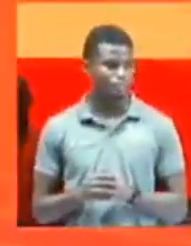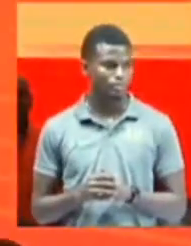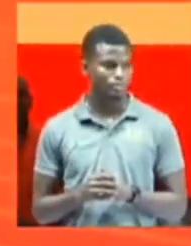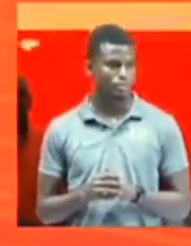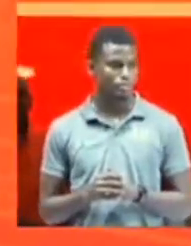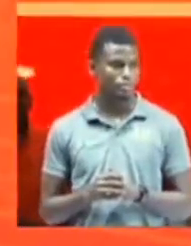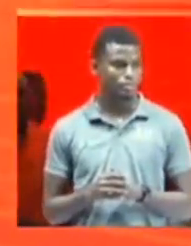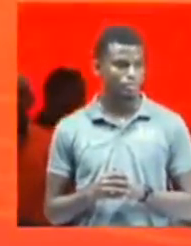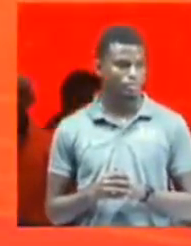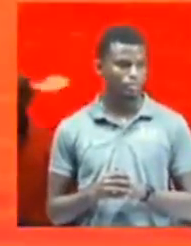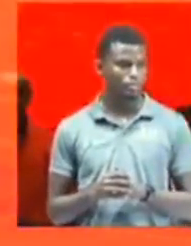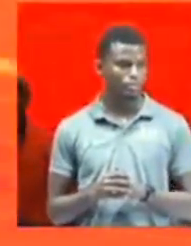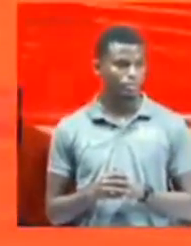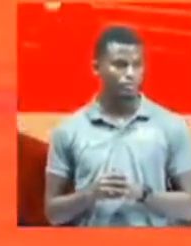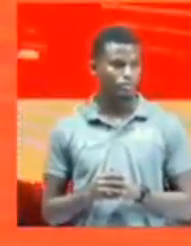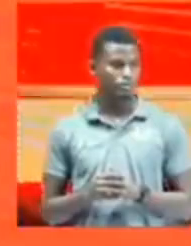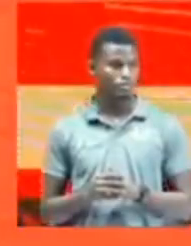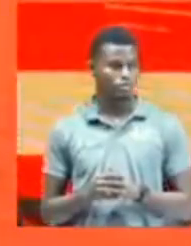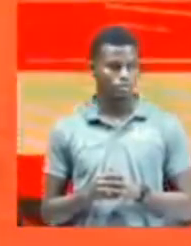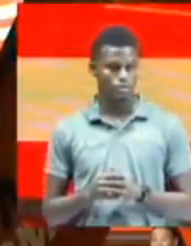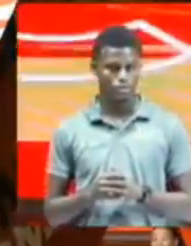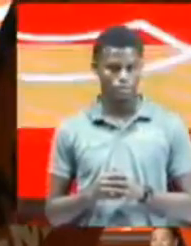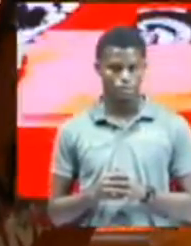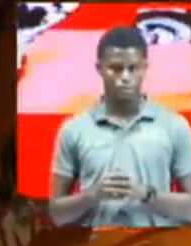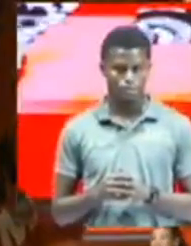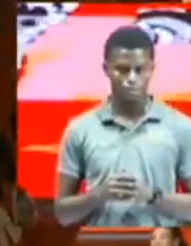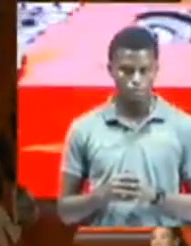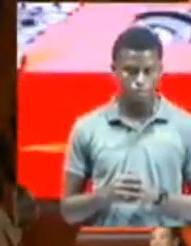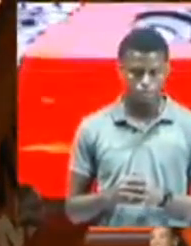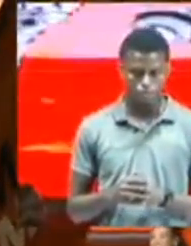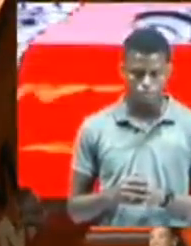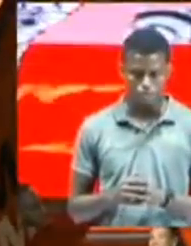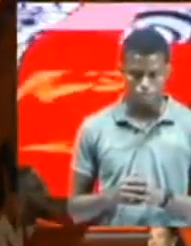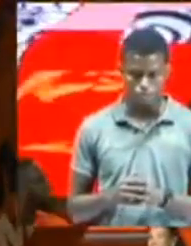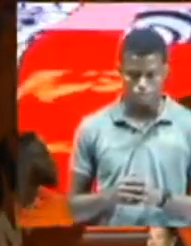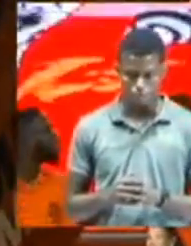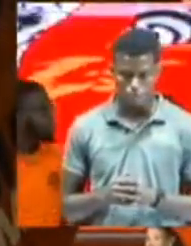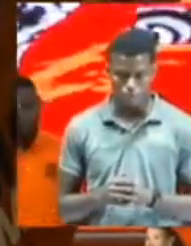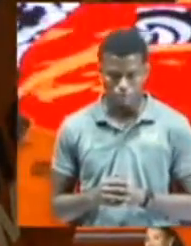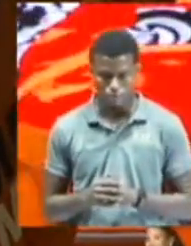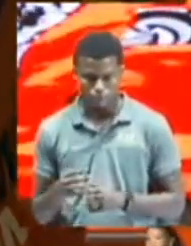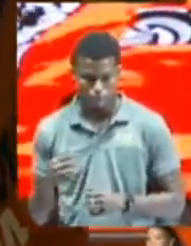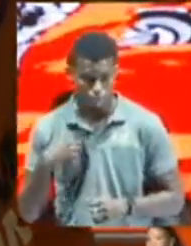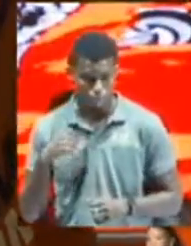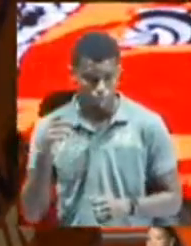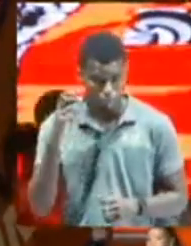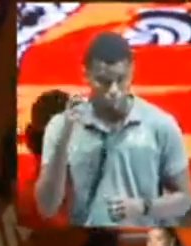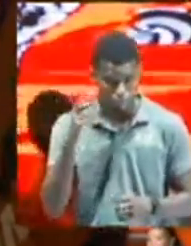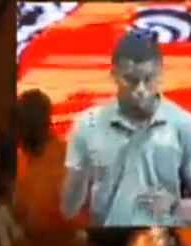I hear the sound, the Rastaman